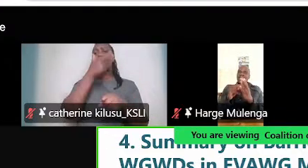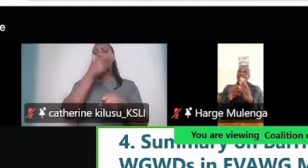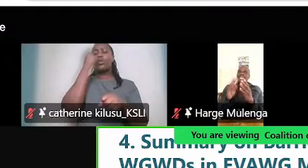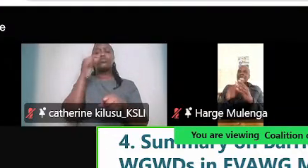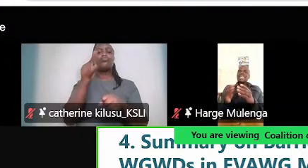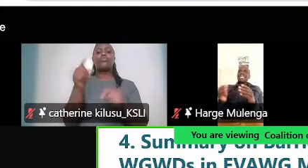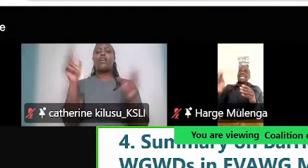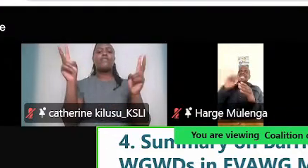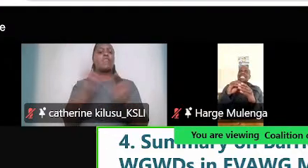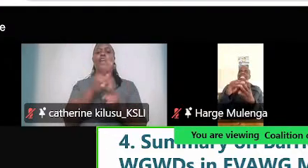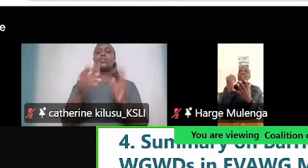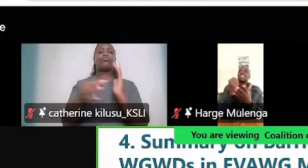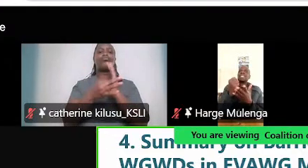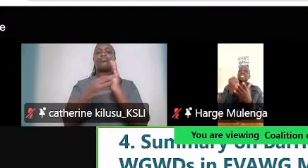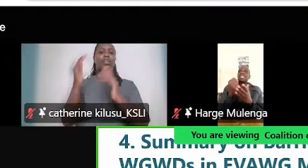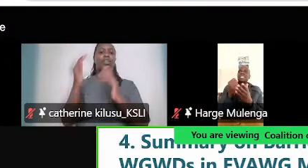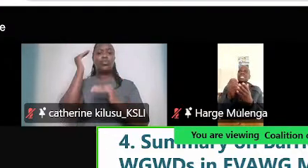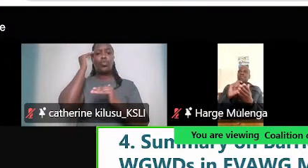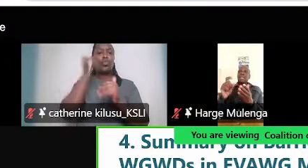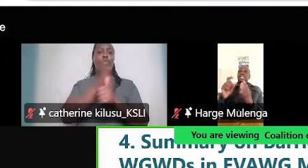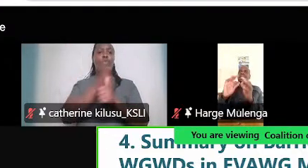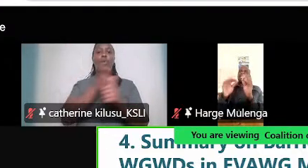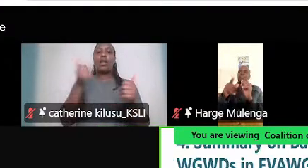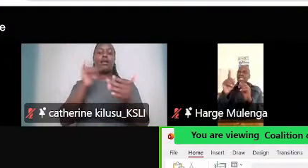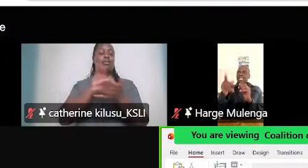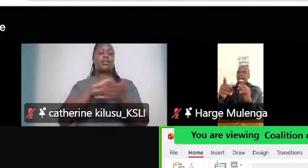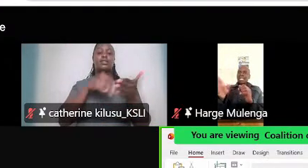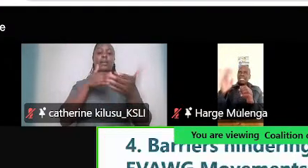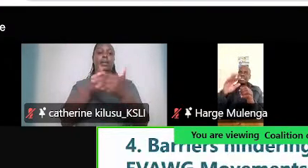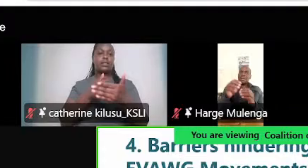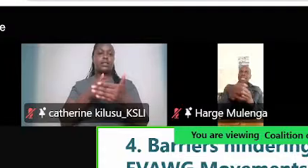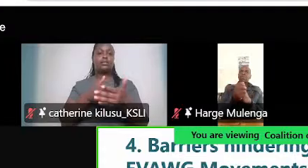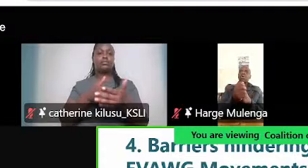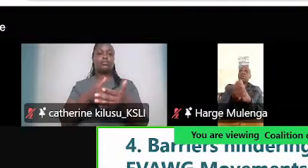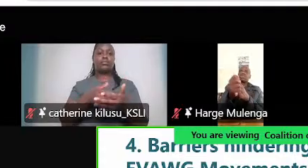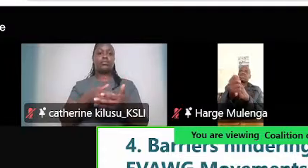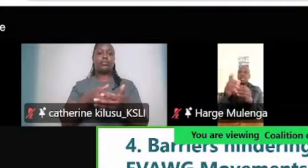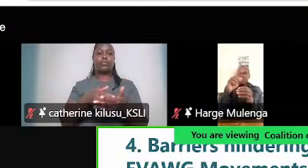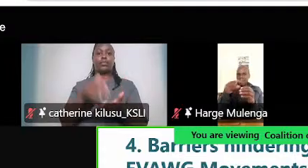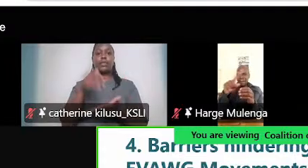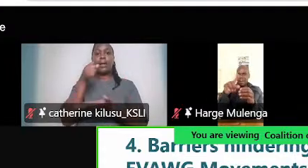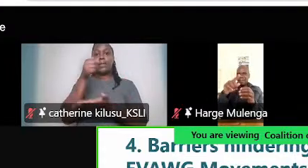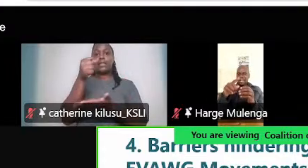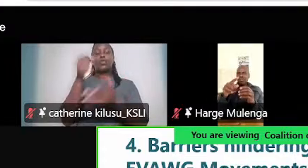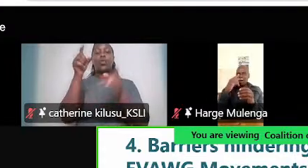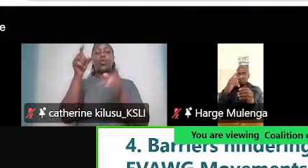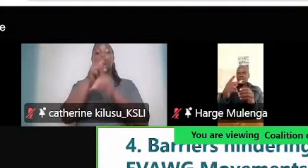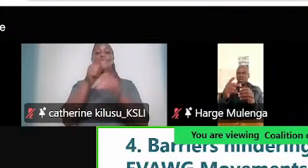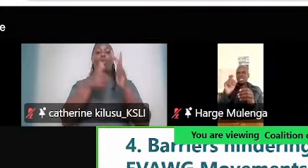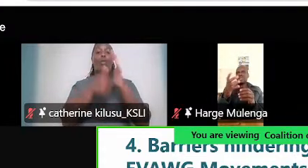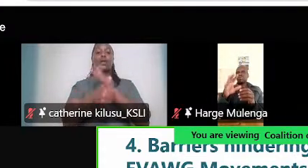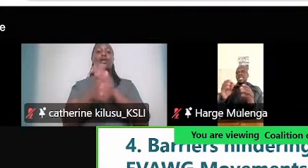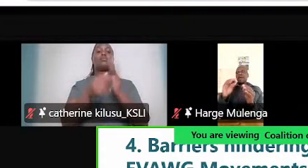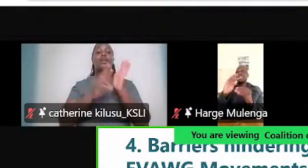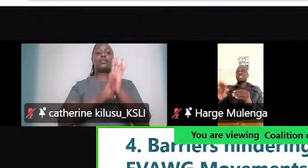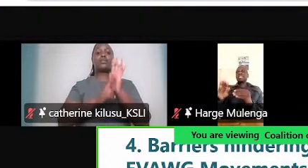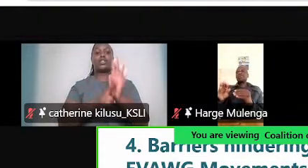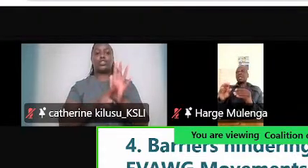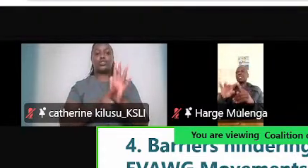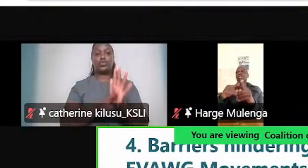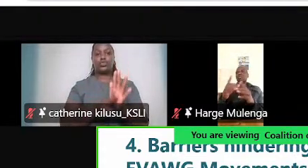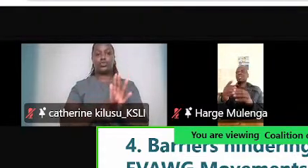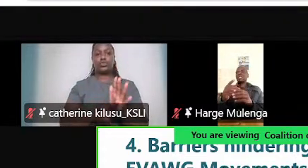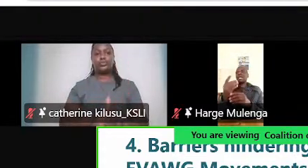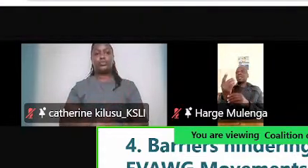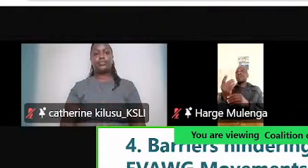you. And so budget and representation. The last one,